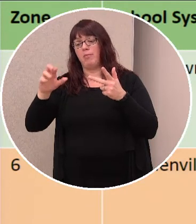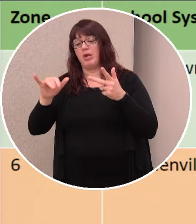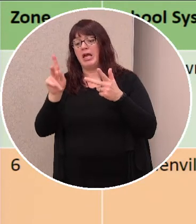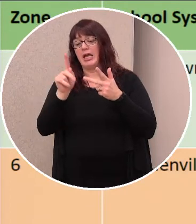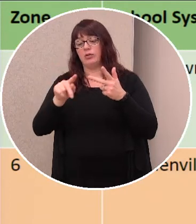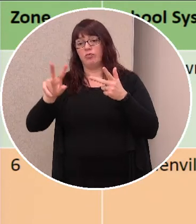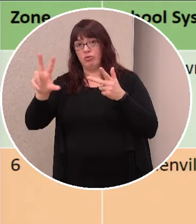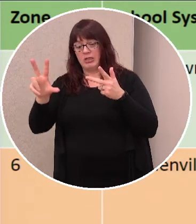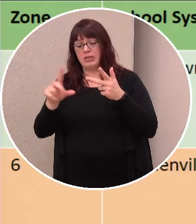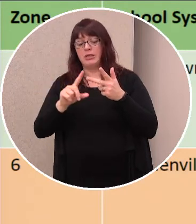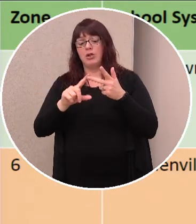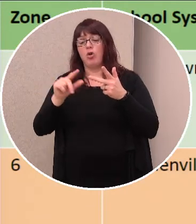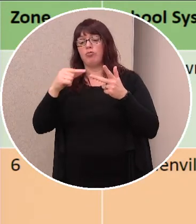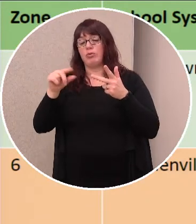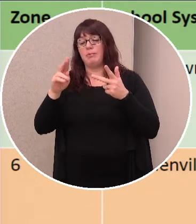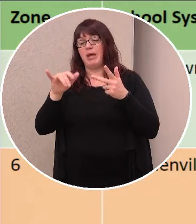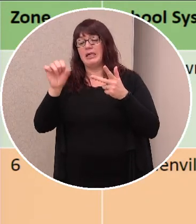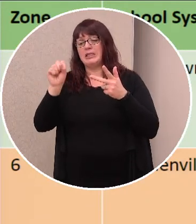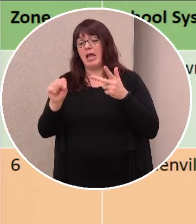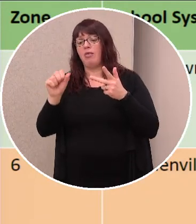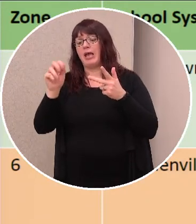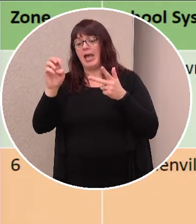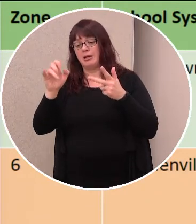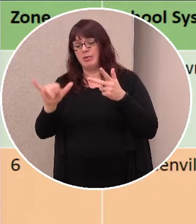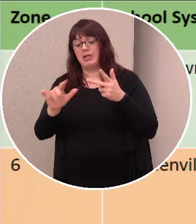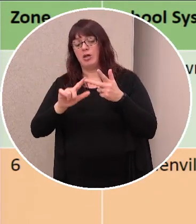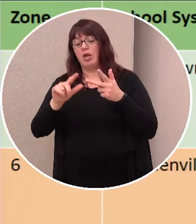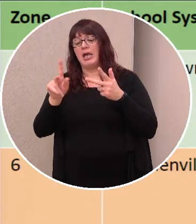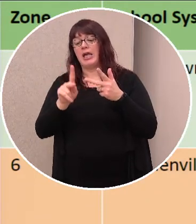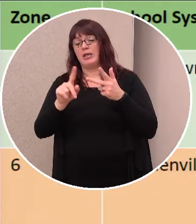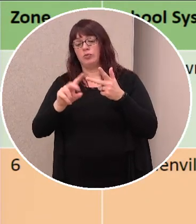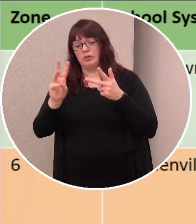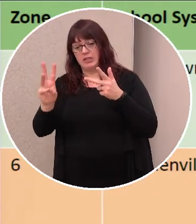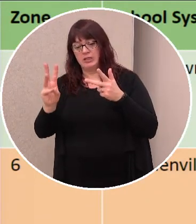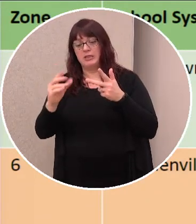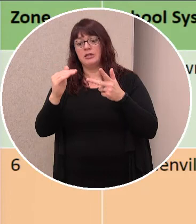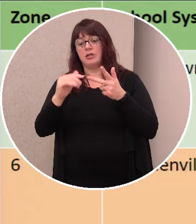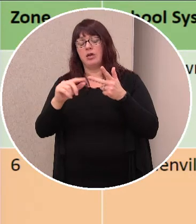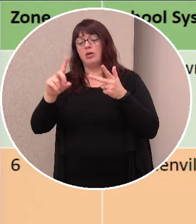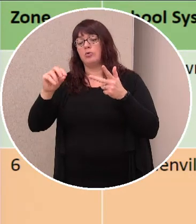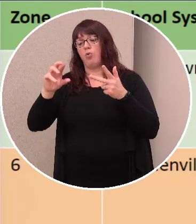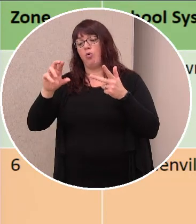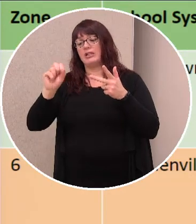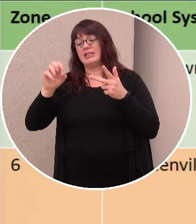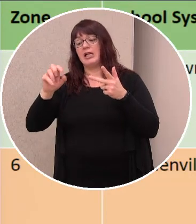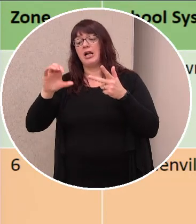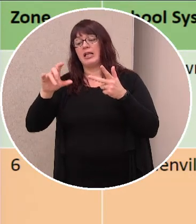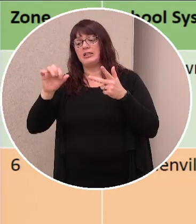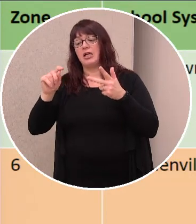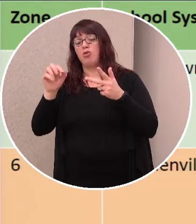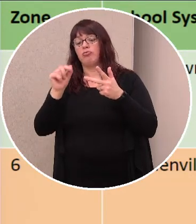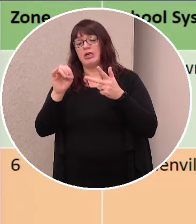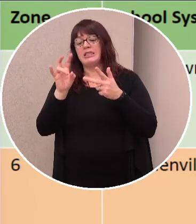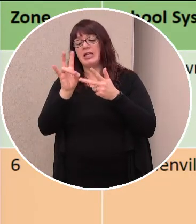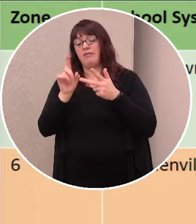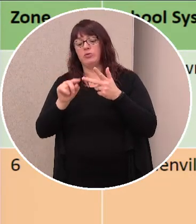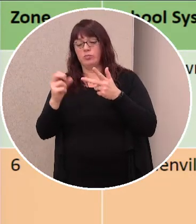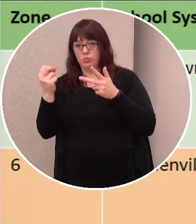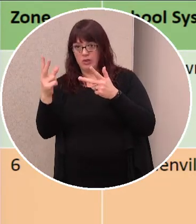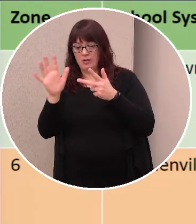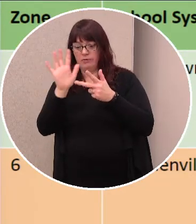to 3, Green Bay South Academy, grades K to 6, and Dorset Collegiate, grades 7 to 12.